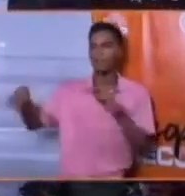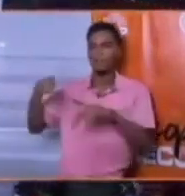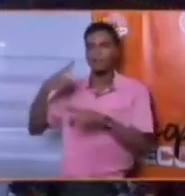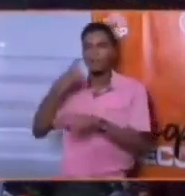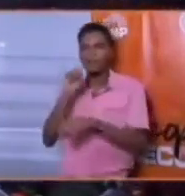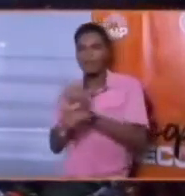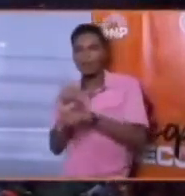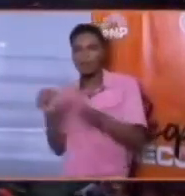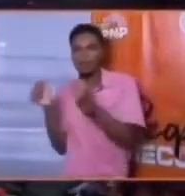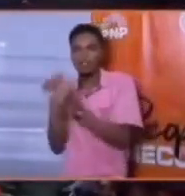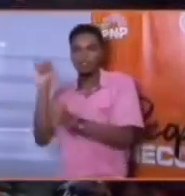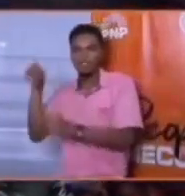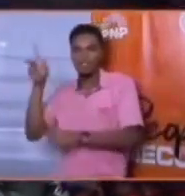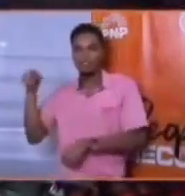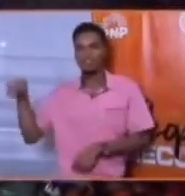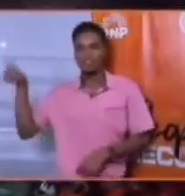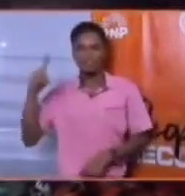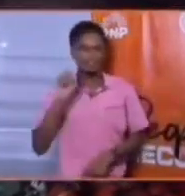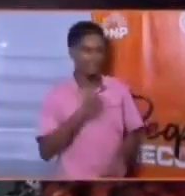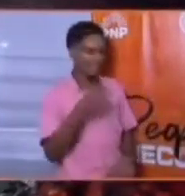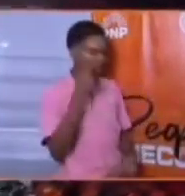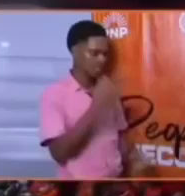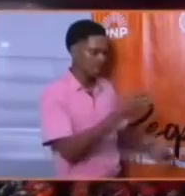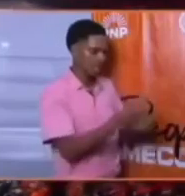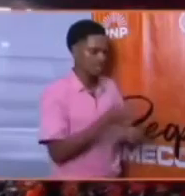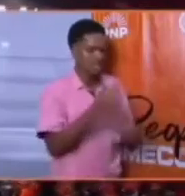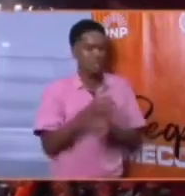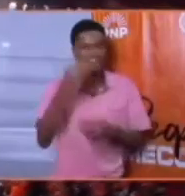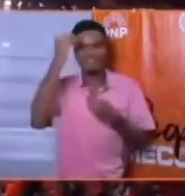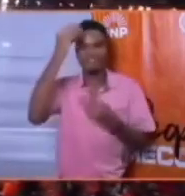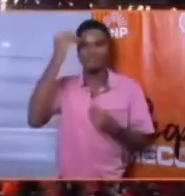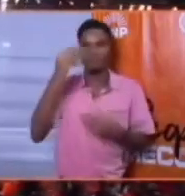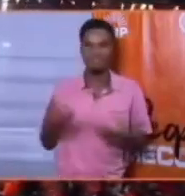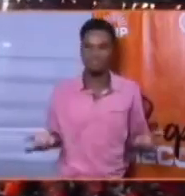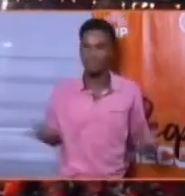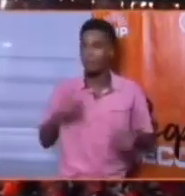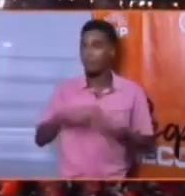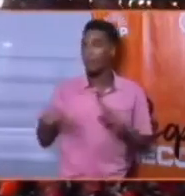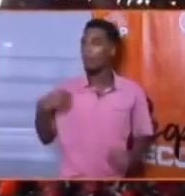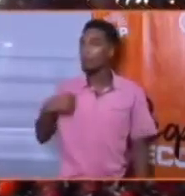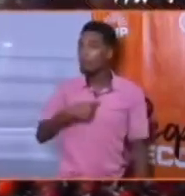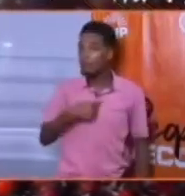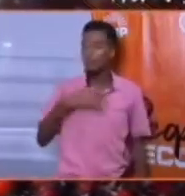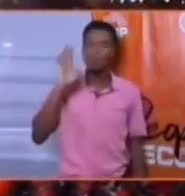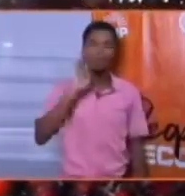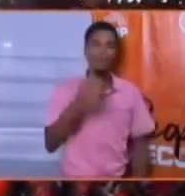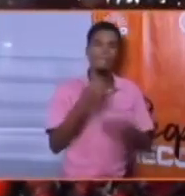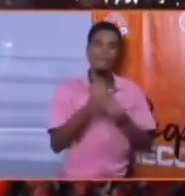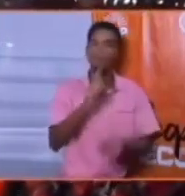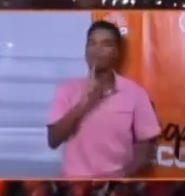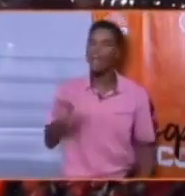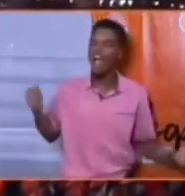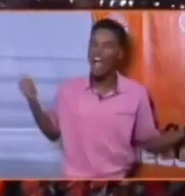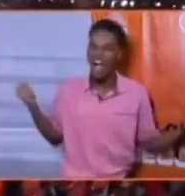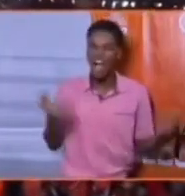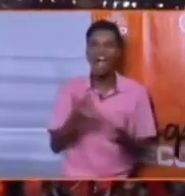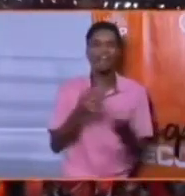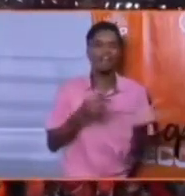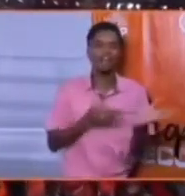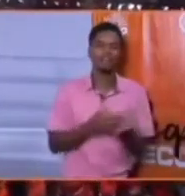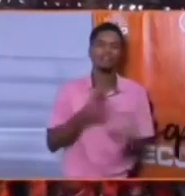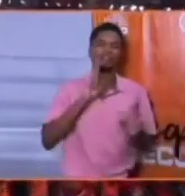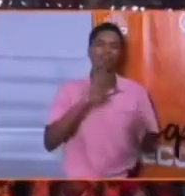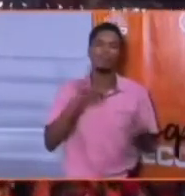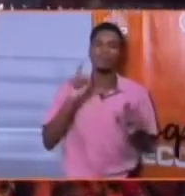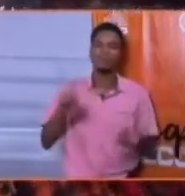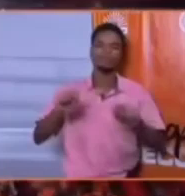We will change the law so that all Integrity Commission reports must be published on Parliament's